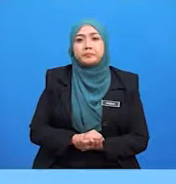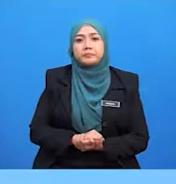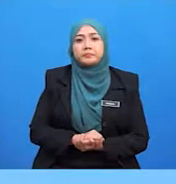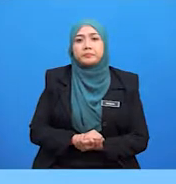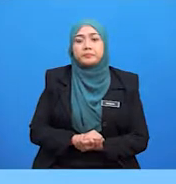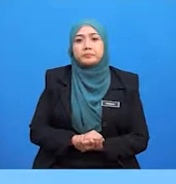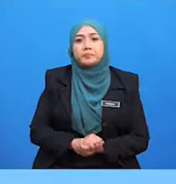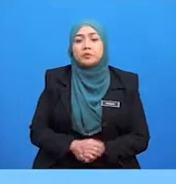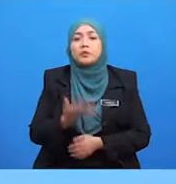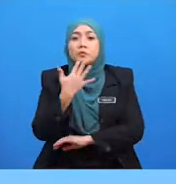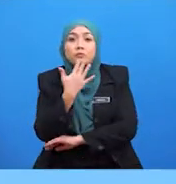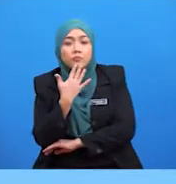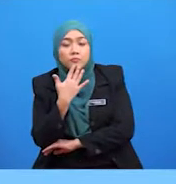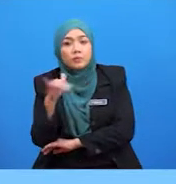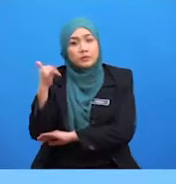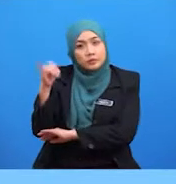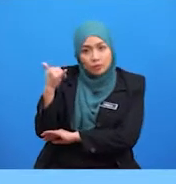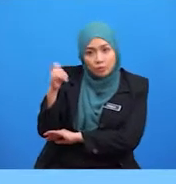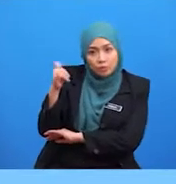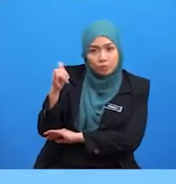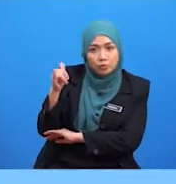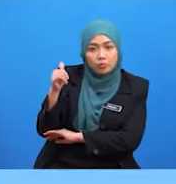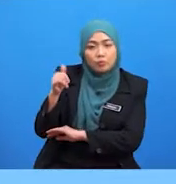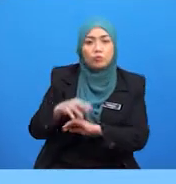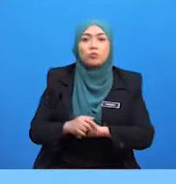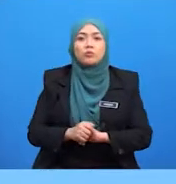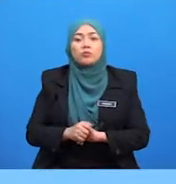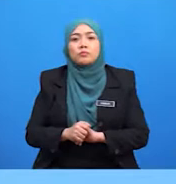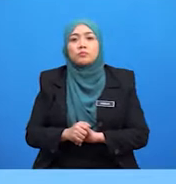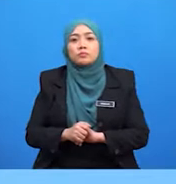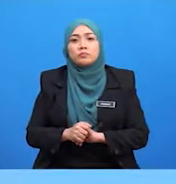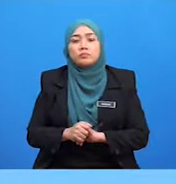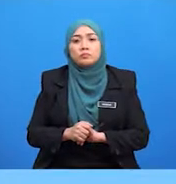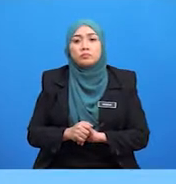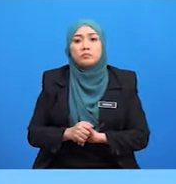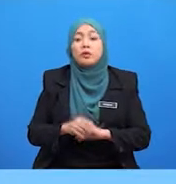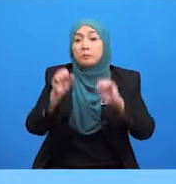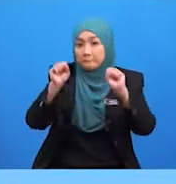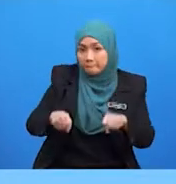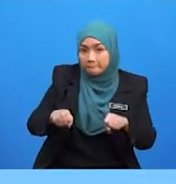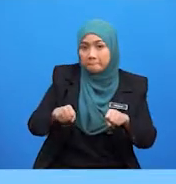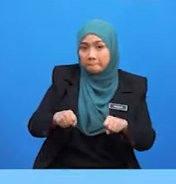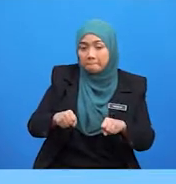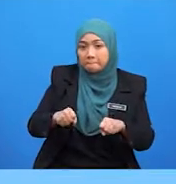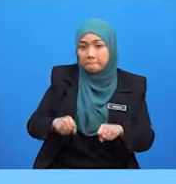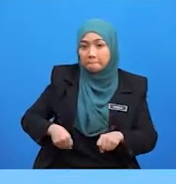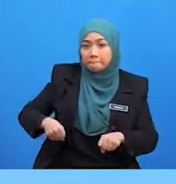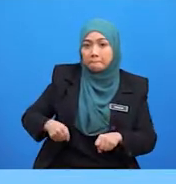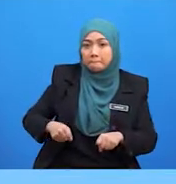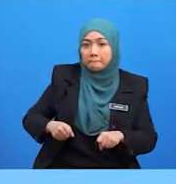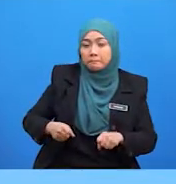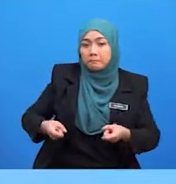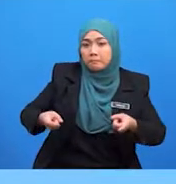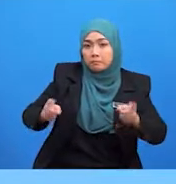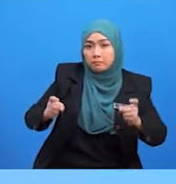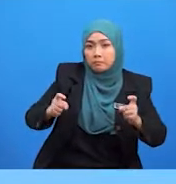Wondering why it's called amphibious? Well, it is called amphibious as it can run in both land and